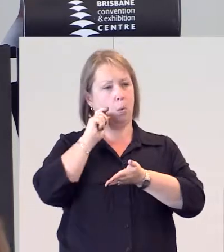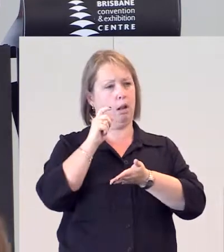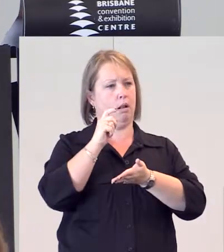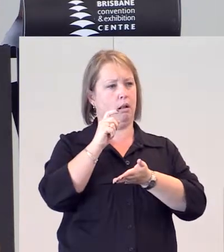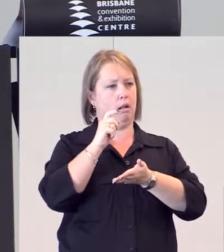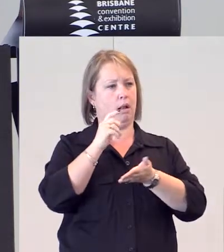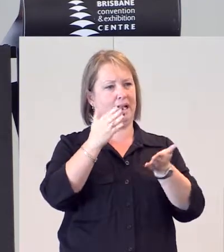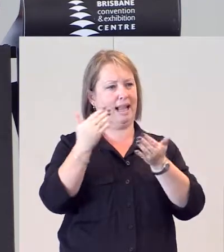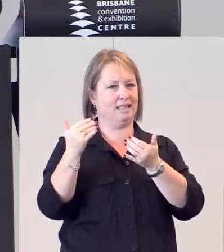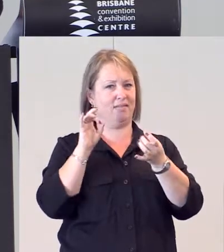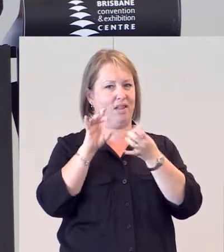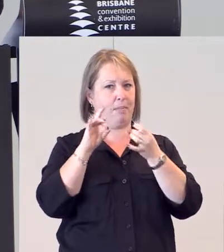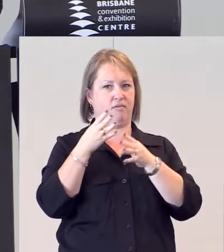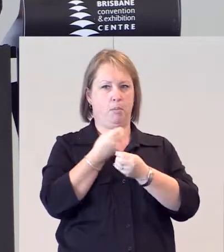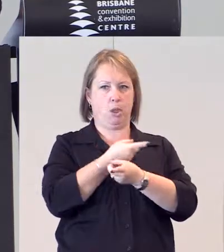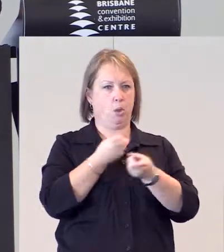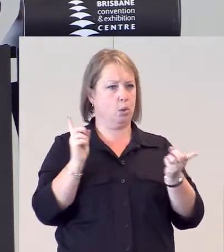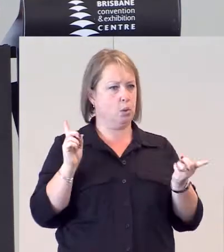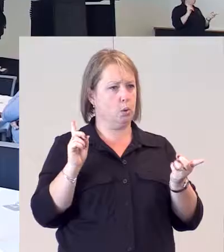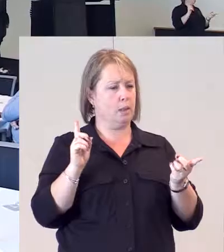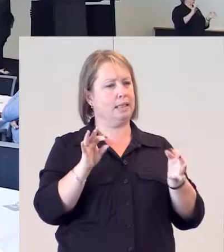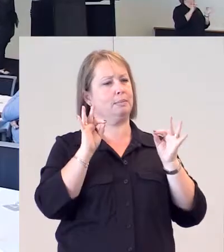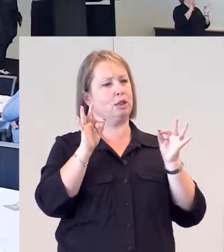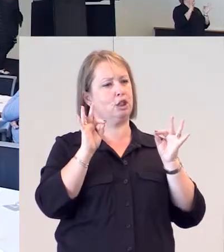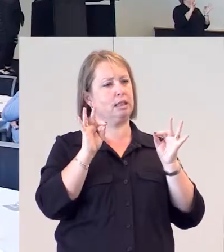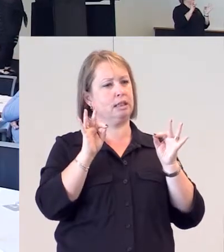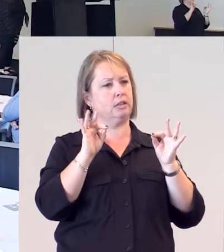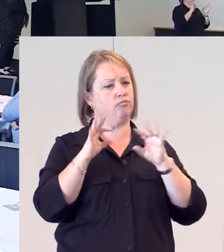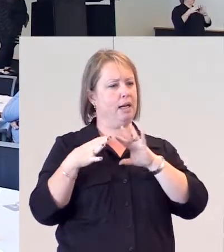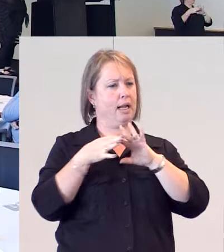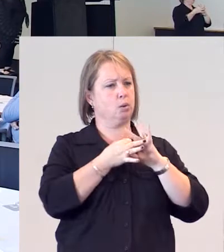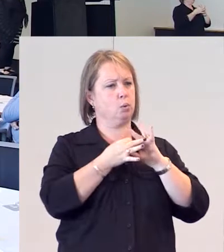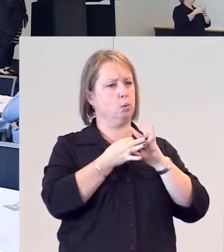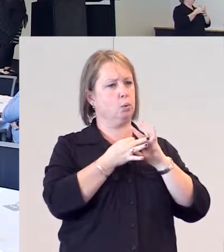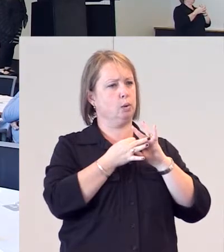you, particularly in relation to those final